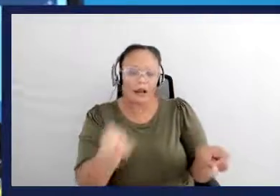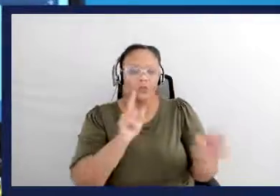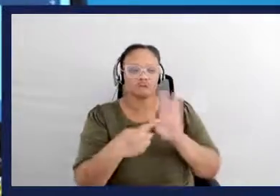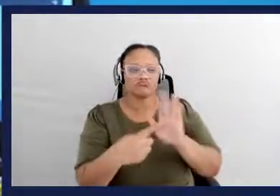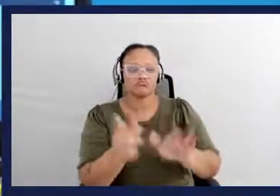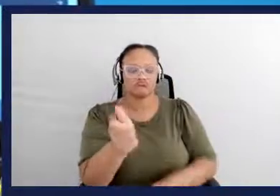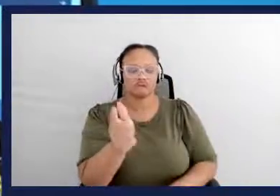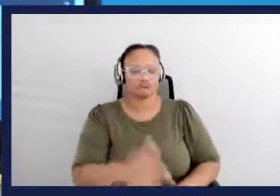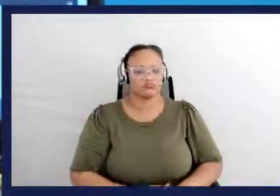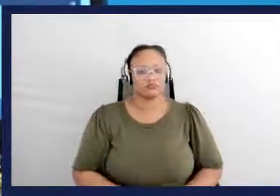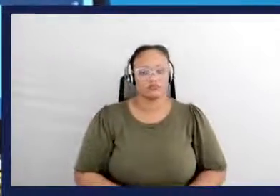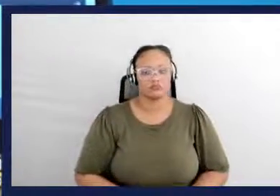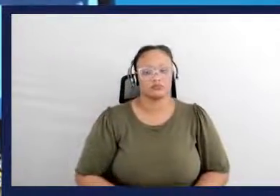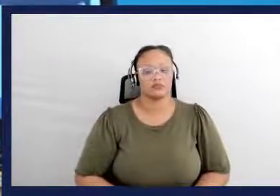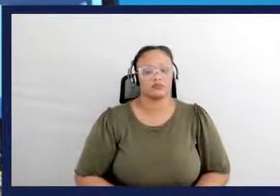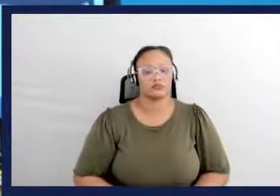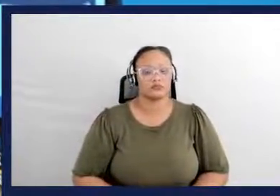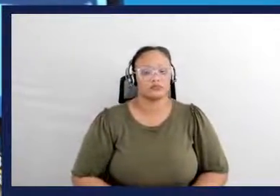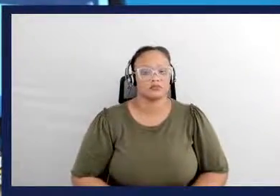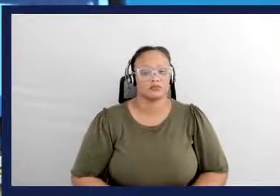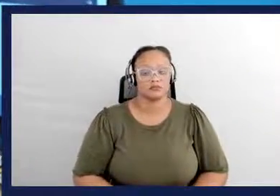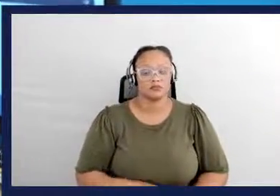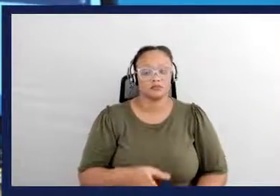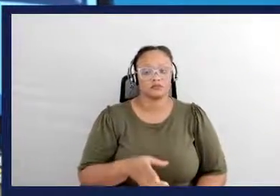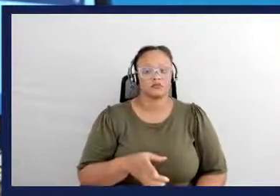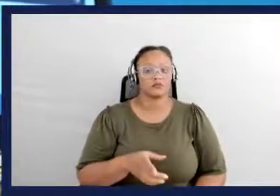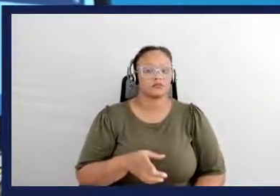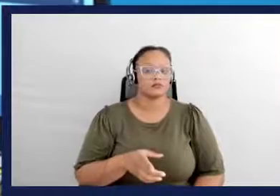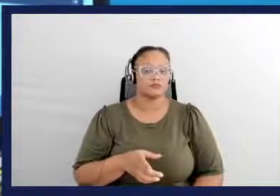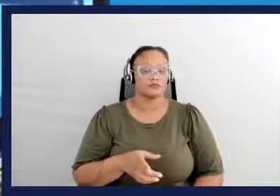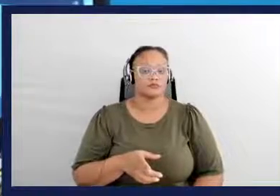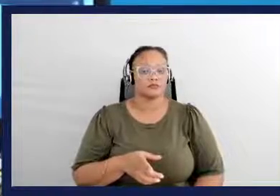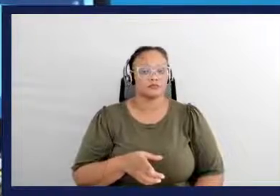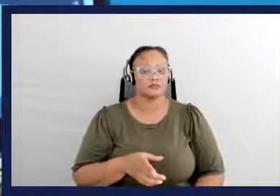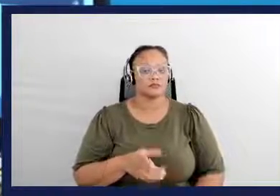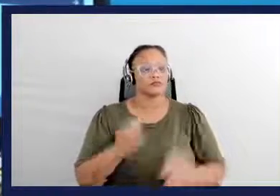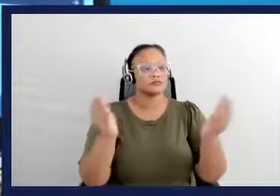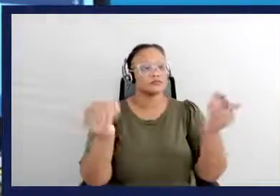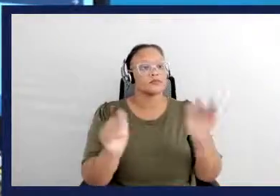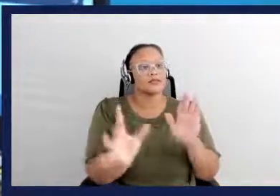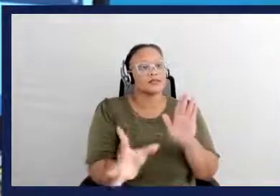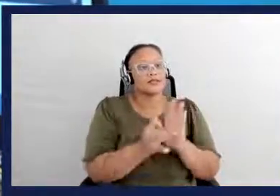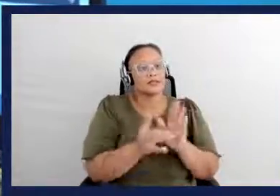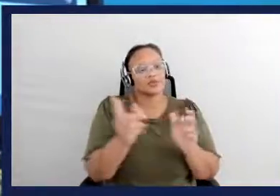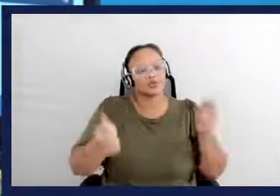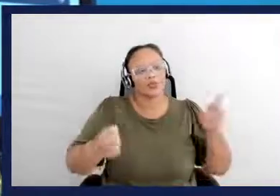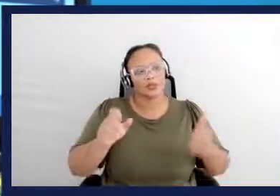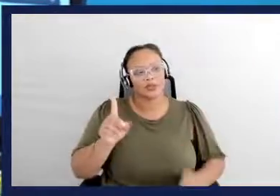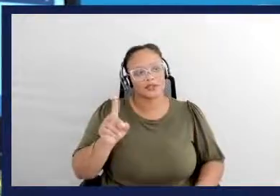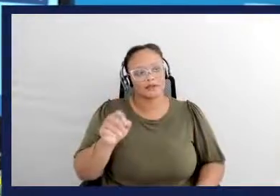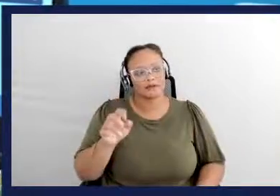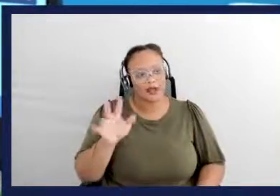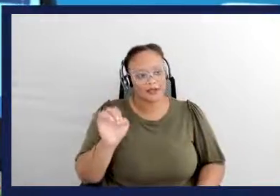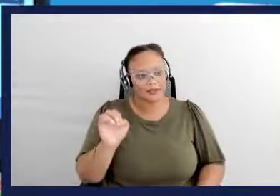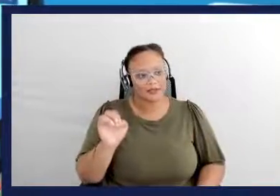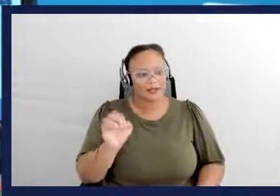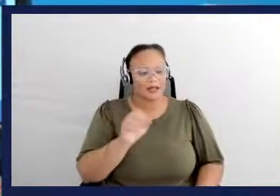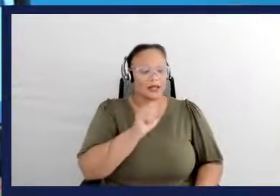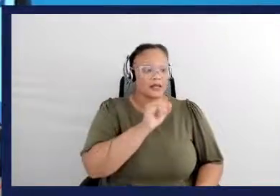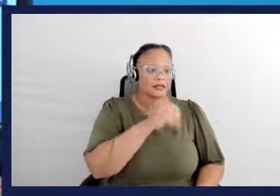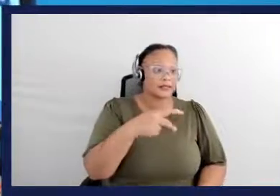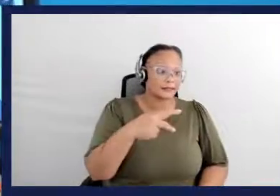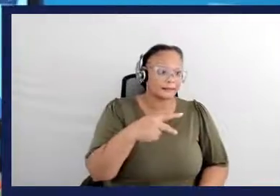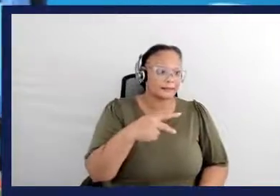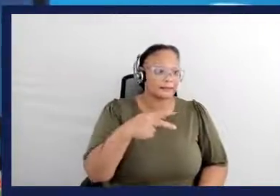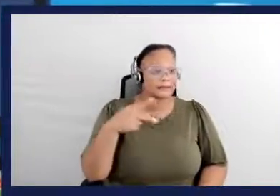here, if it allows them to select which device that they'd want to use, whether that's the ATI device or the SIP Puff. We're going to go